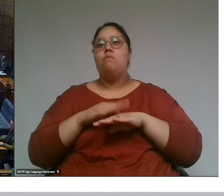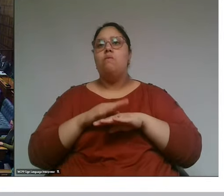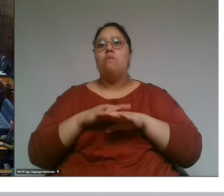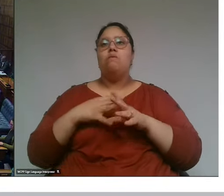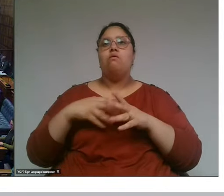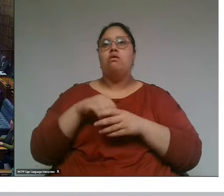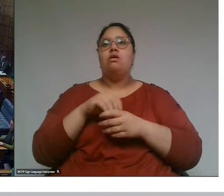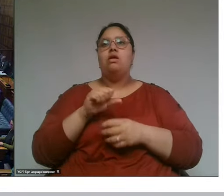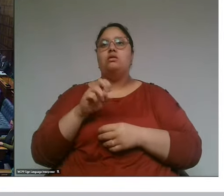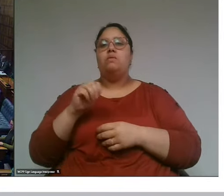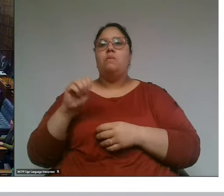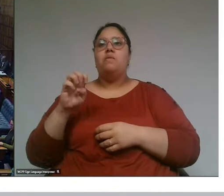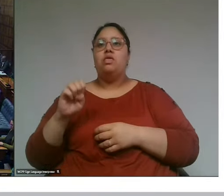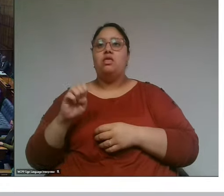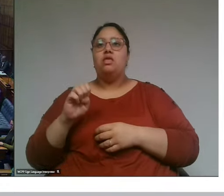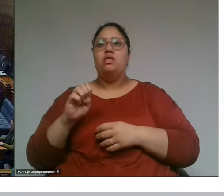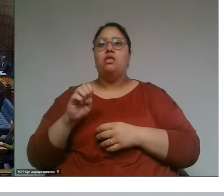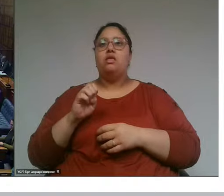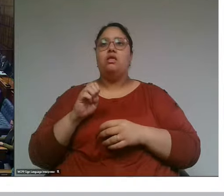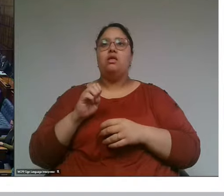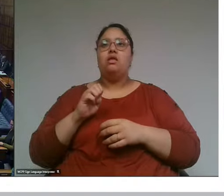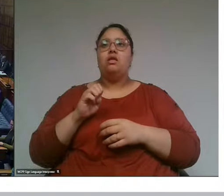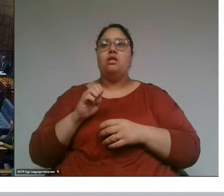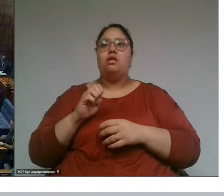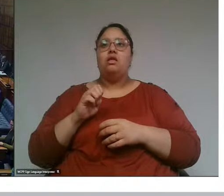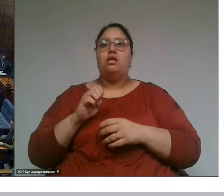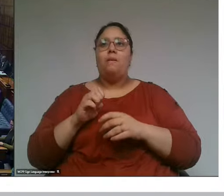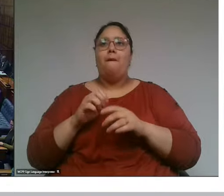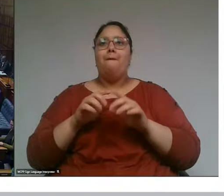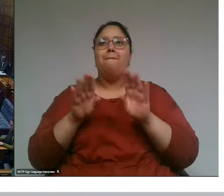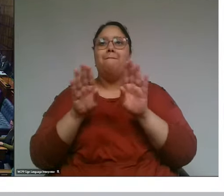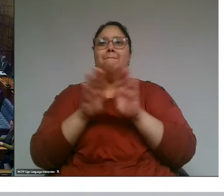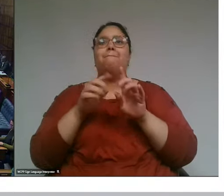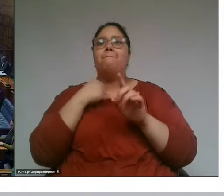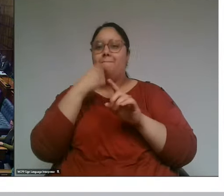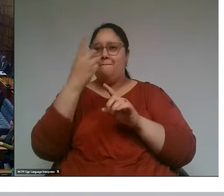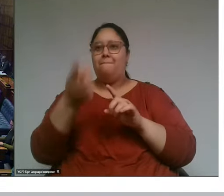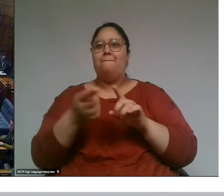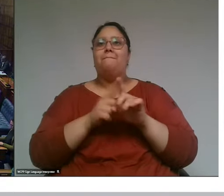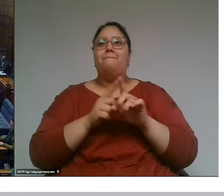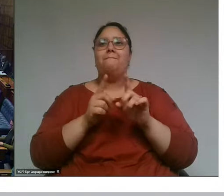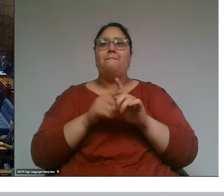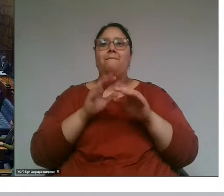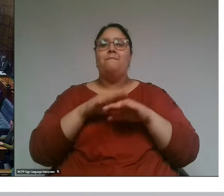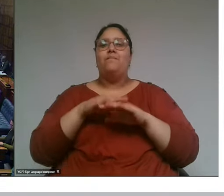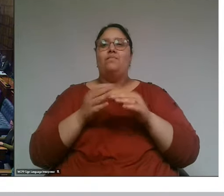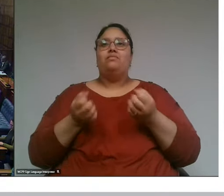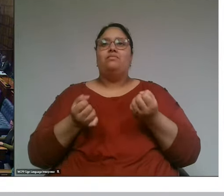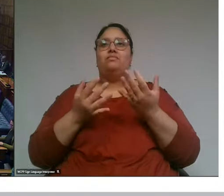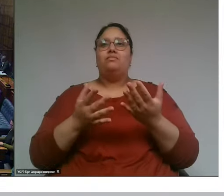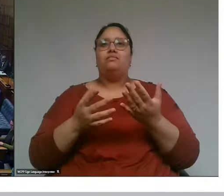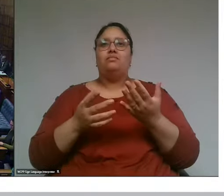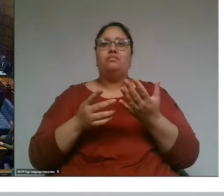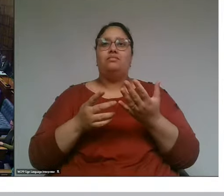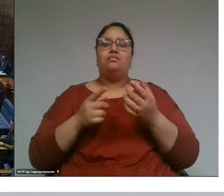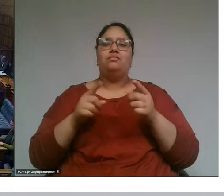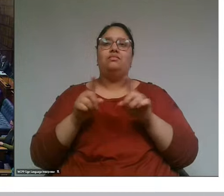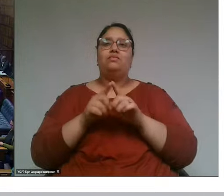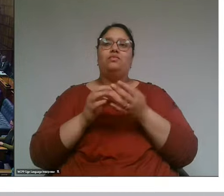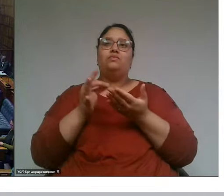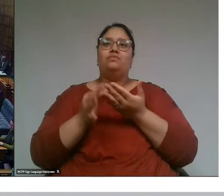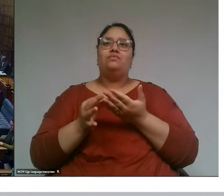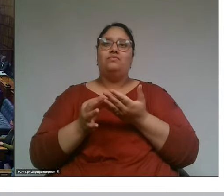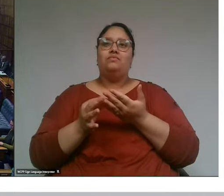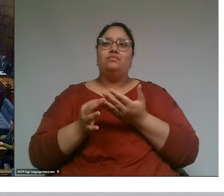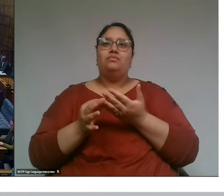smmes on it or deepen in in that g you actually give the SM more services so if the original proposal was one two